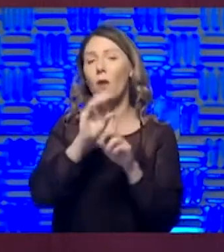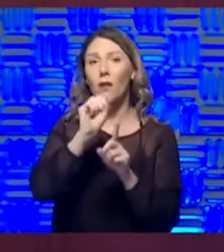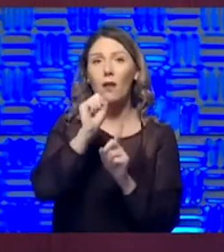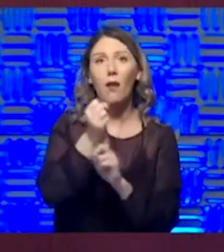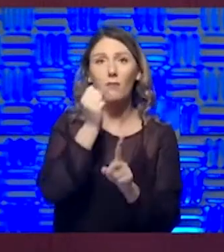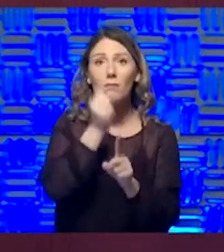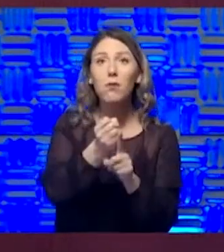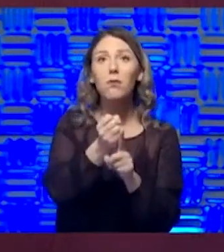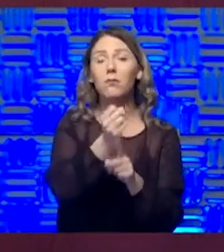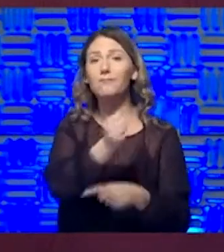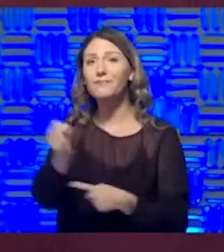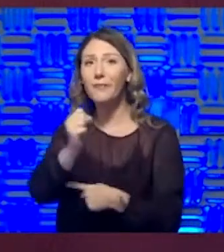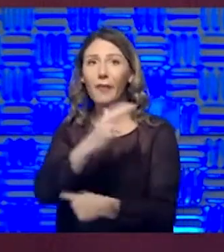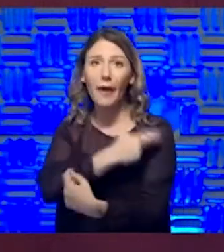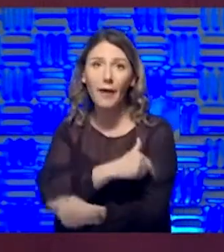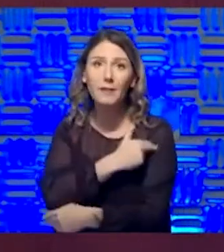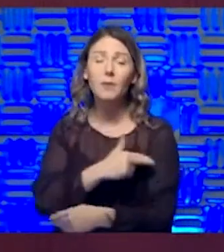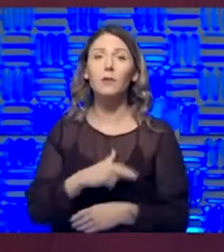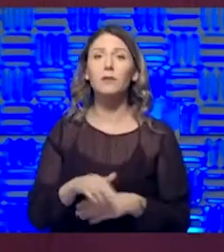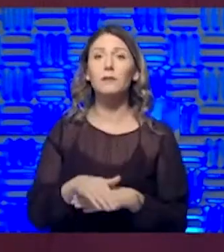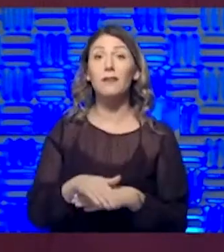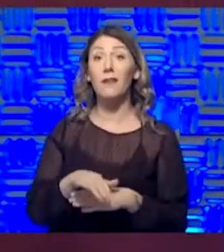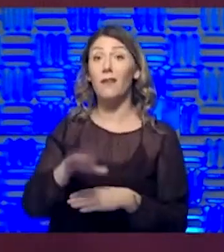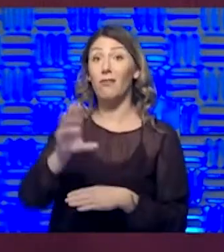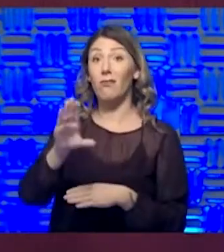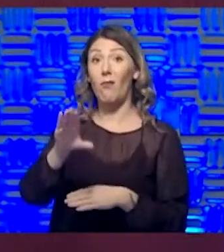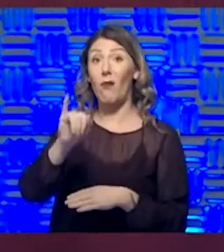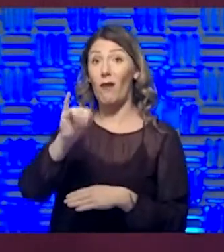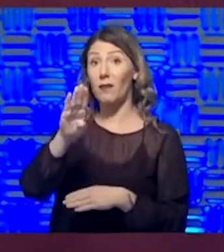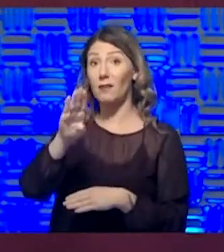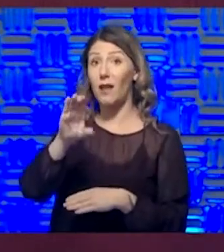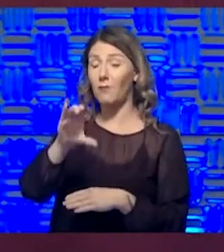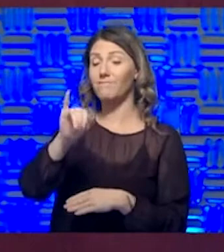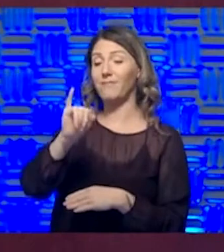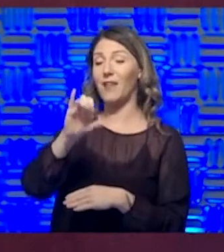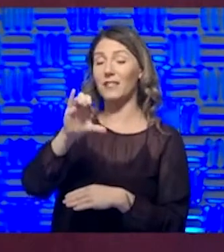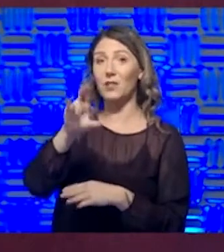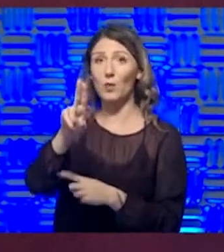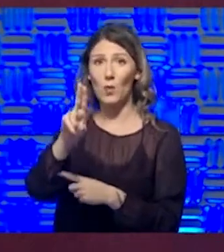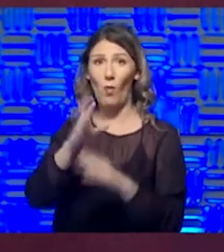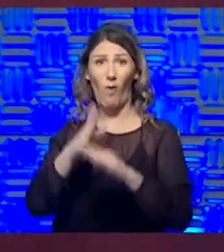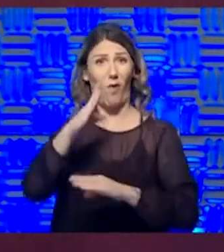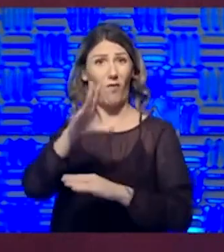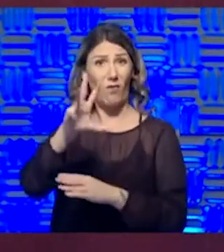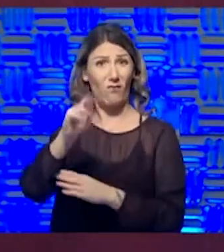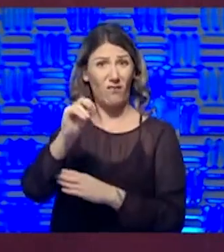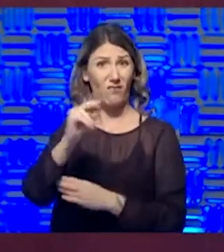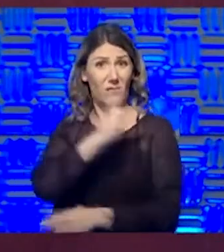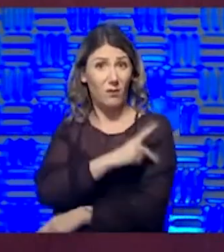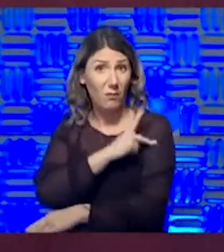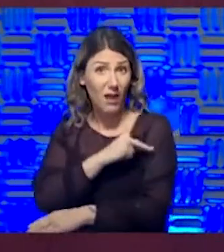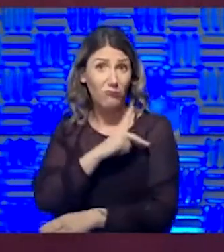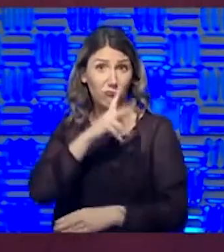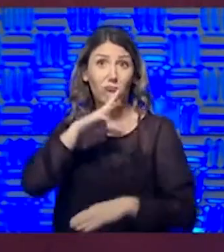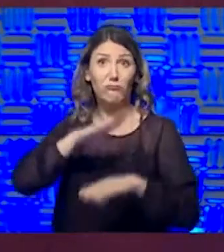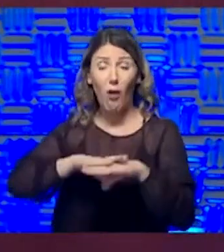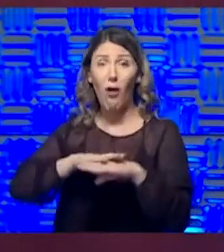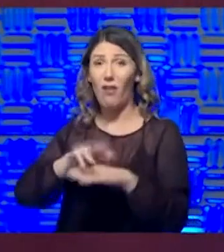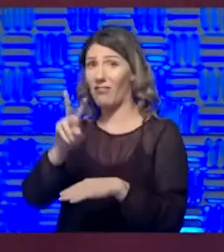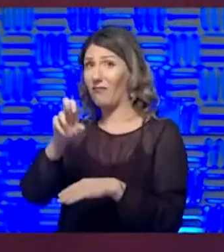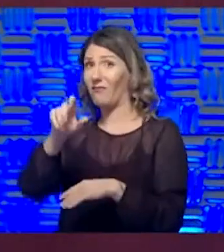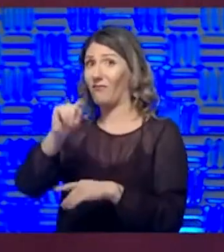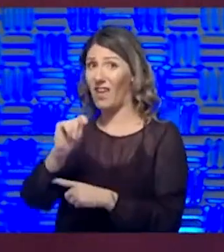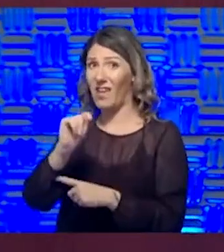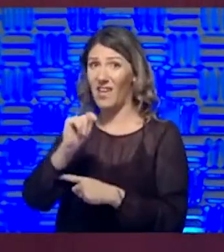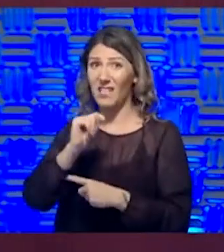And in the ICUs there, they have over 50 patients on the ventilators, which is about four to five times what we've been